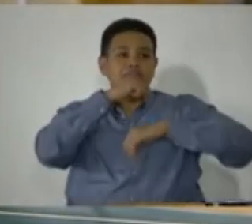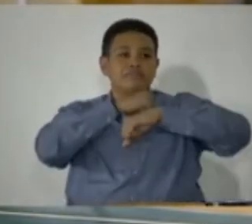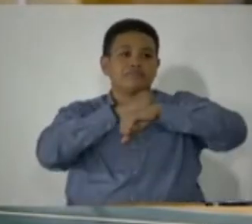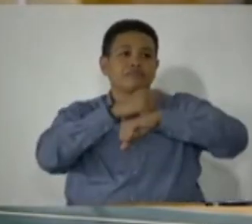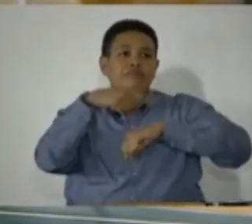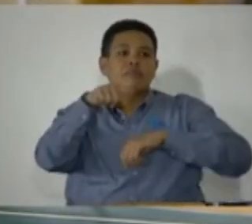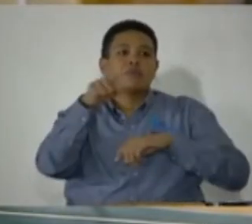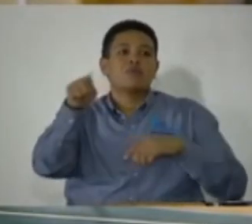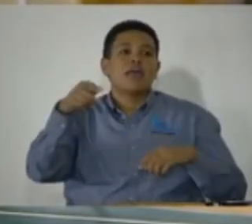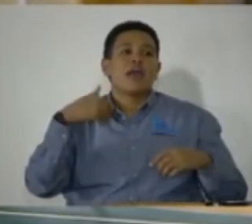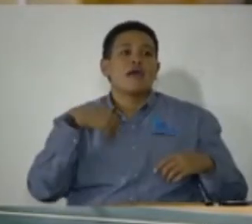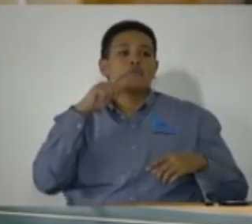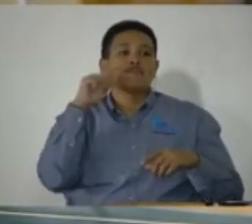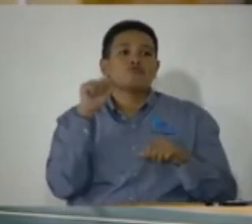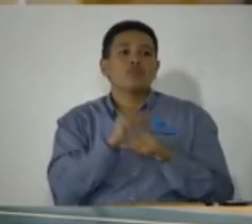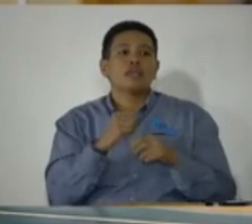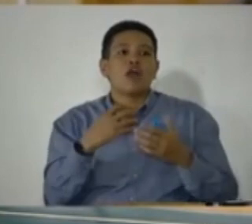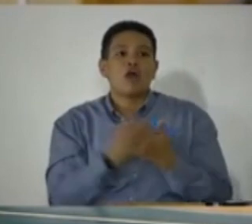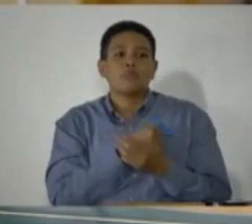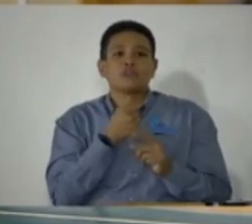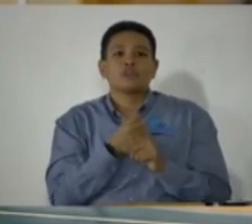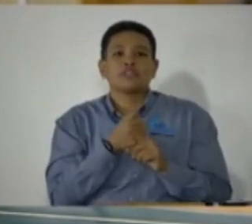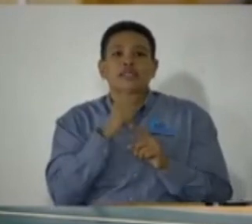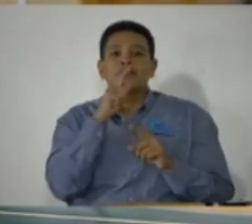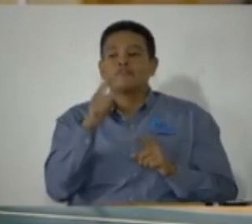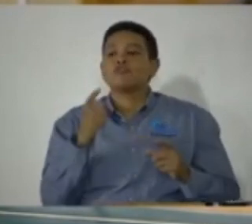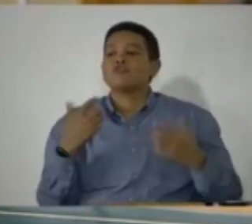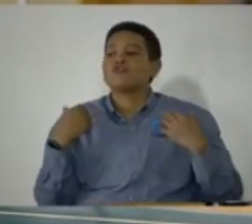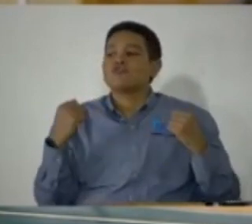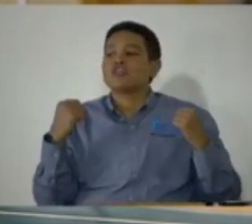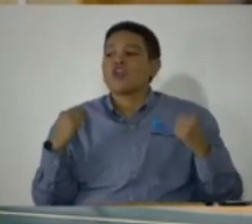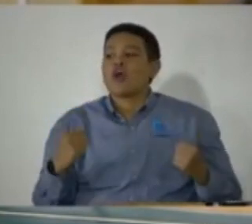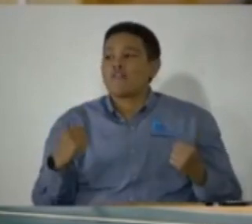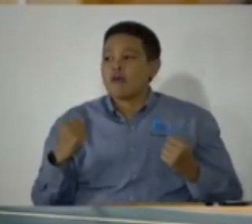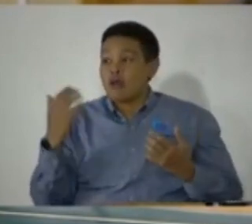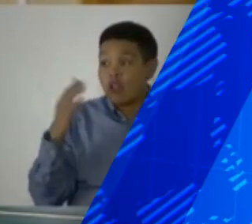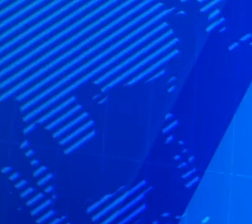them so that they have the opportunity to recover the learning they have lost.